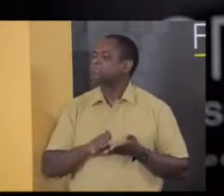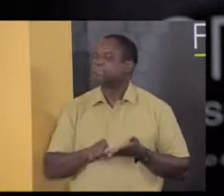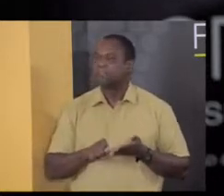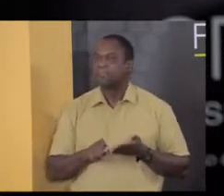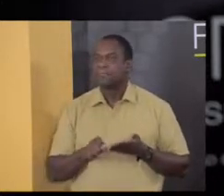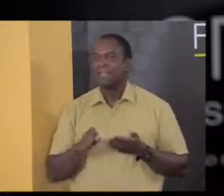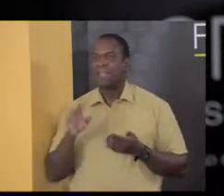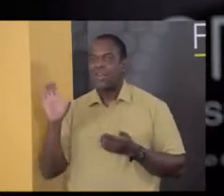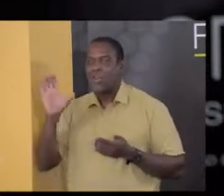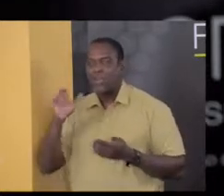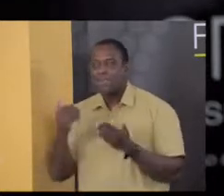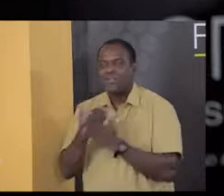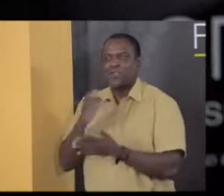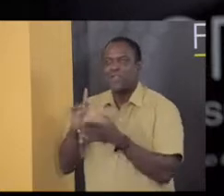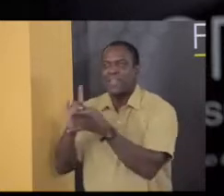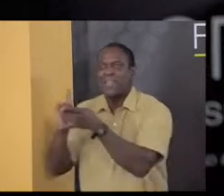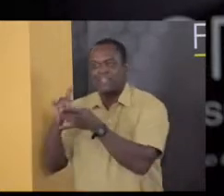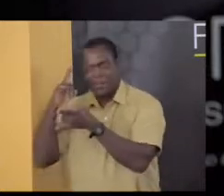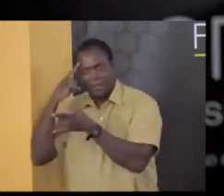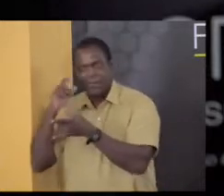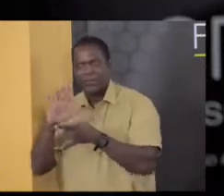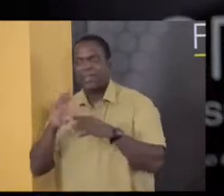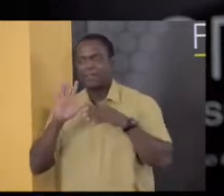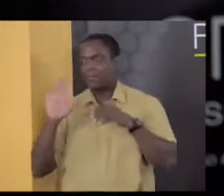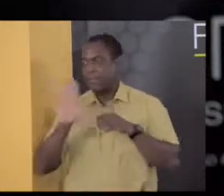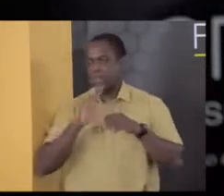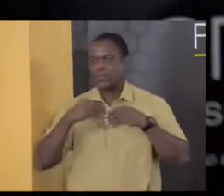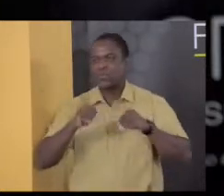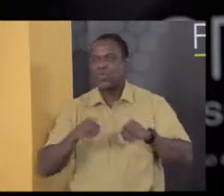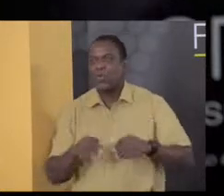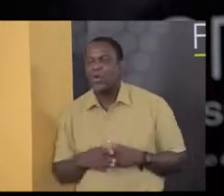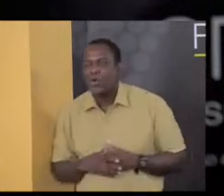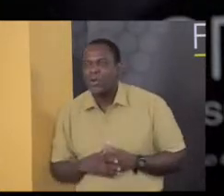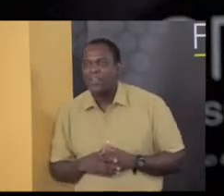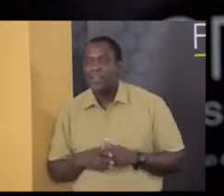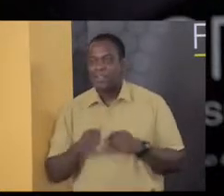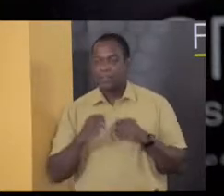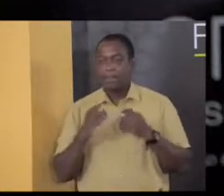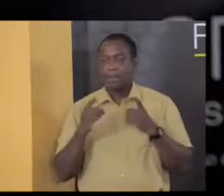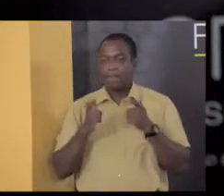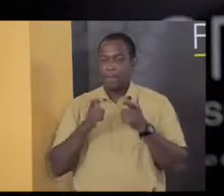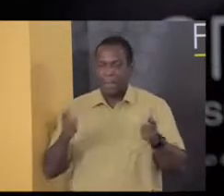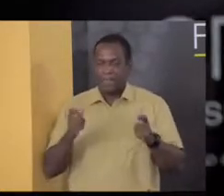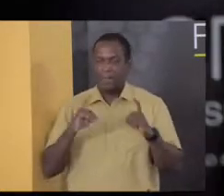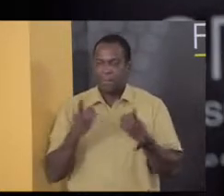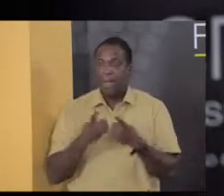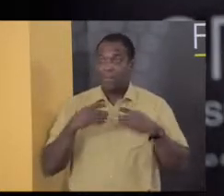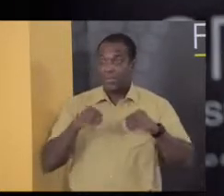So the big department stores send buyers to those events. So that's